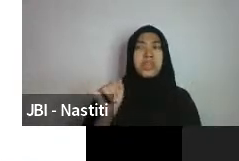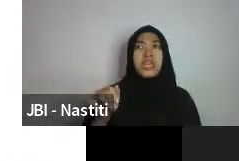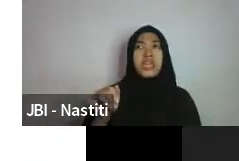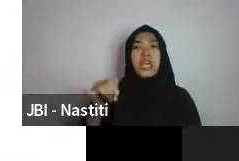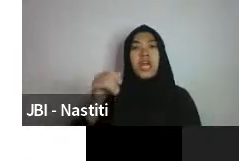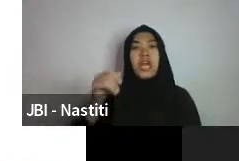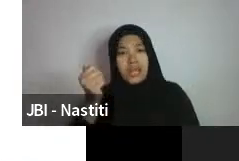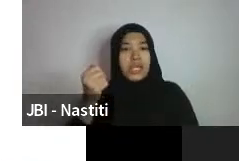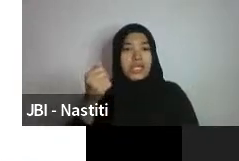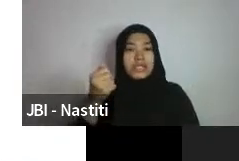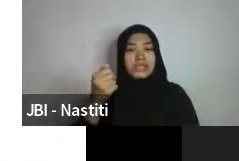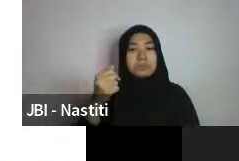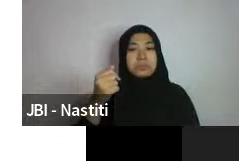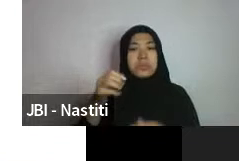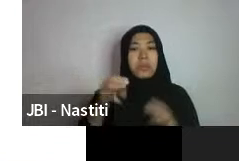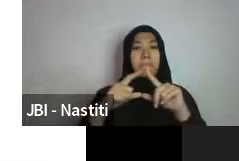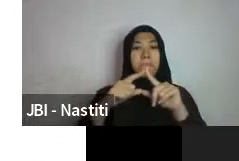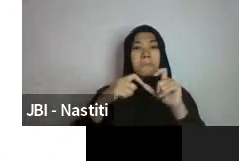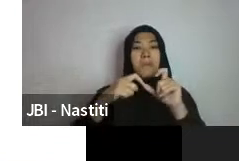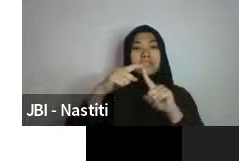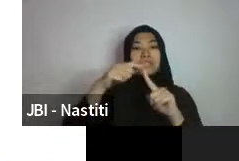new generation of